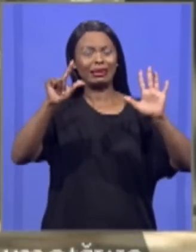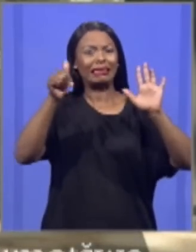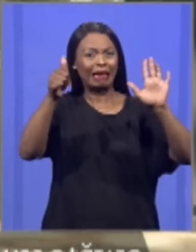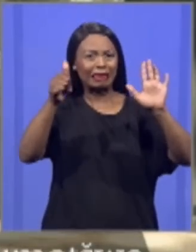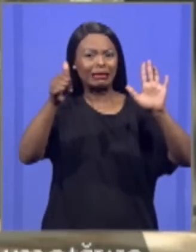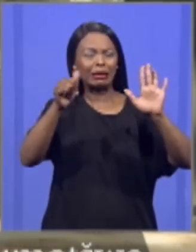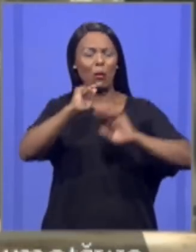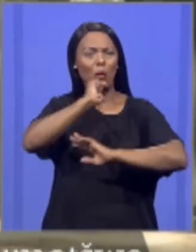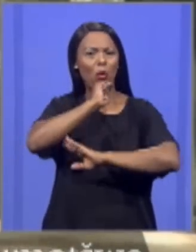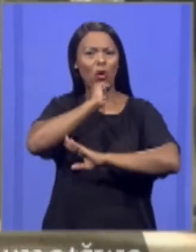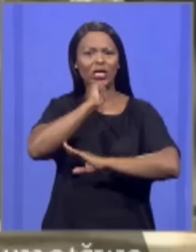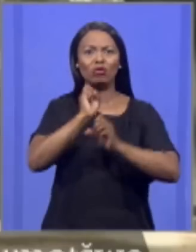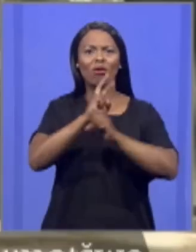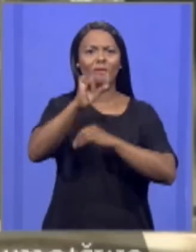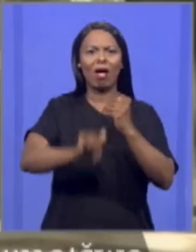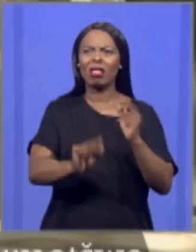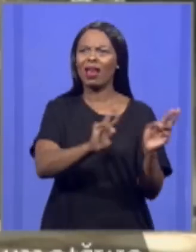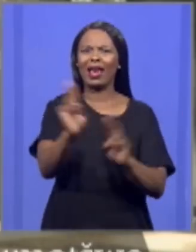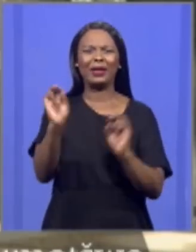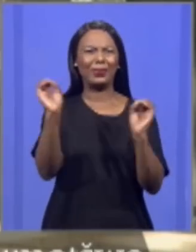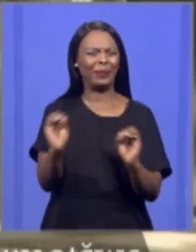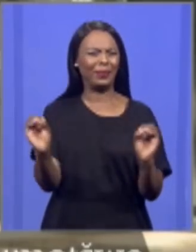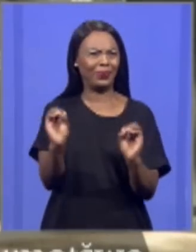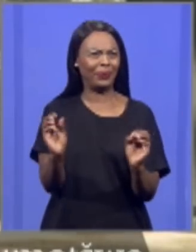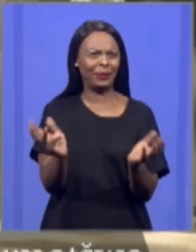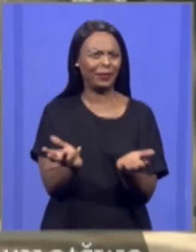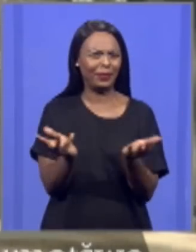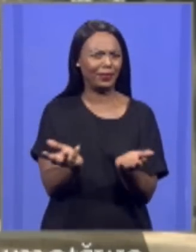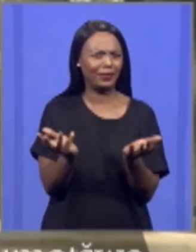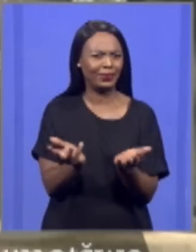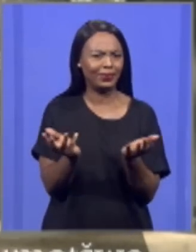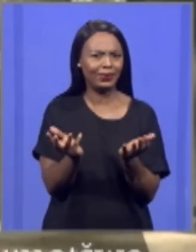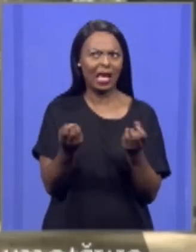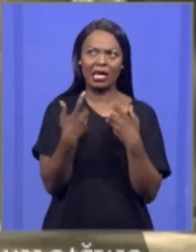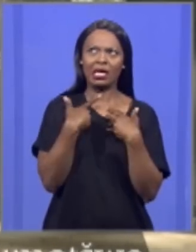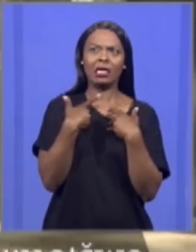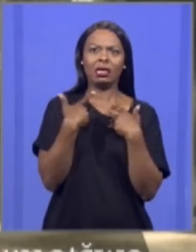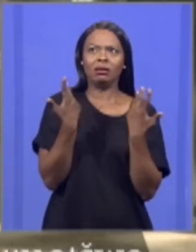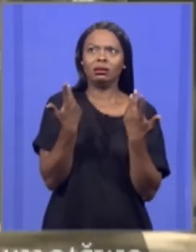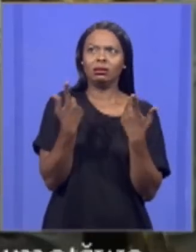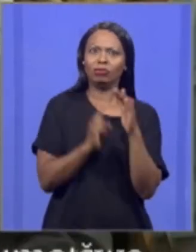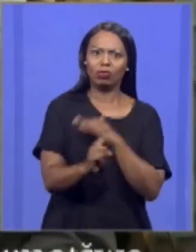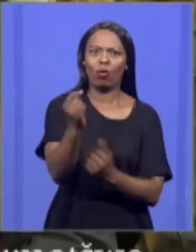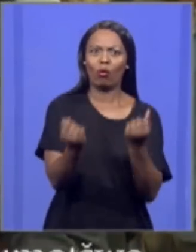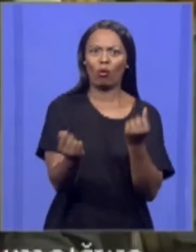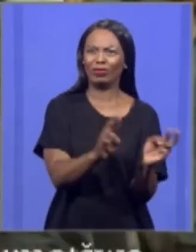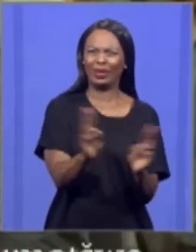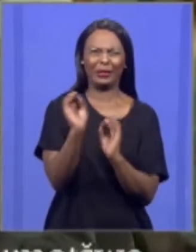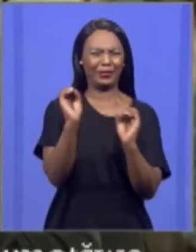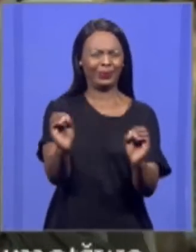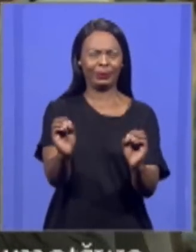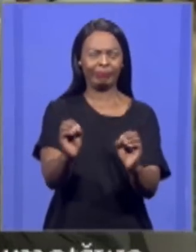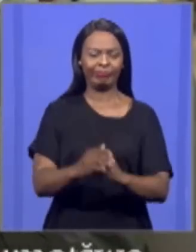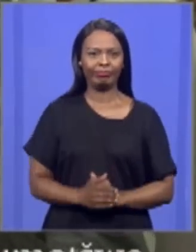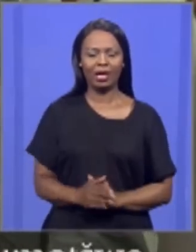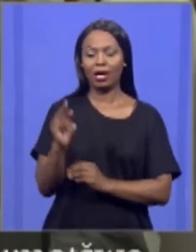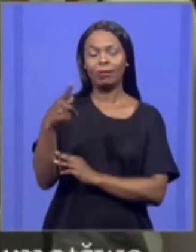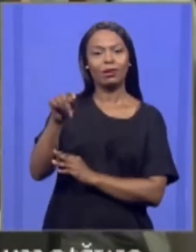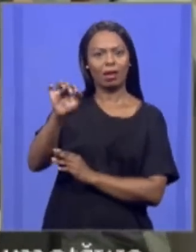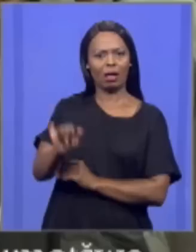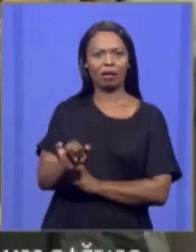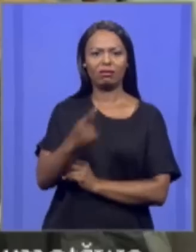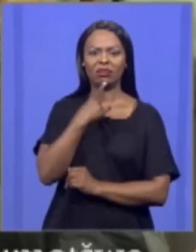More than 12 months later, you're not ready to give me to go to trial. NPA nyamišitšwe ke gore